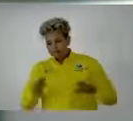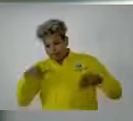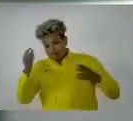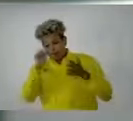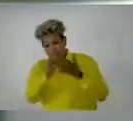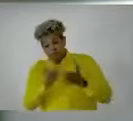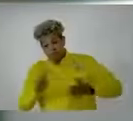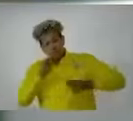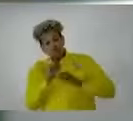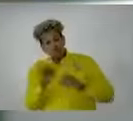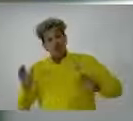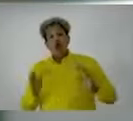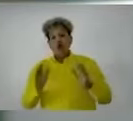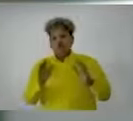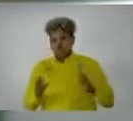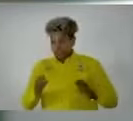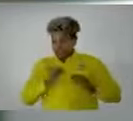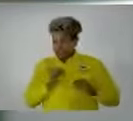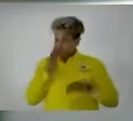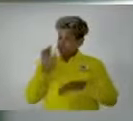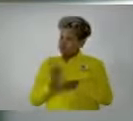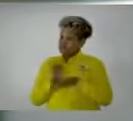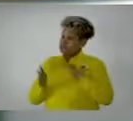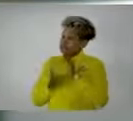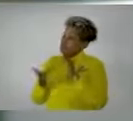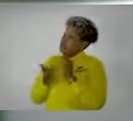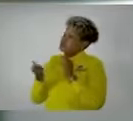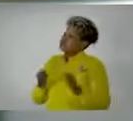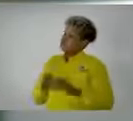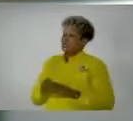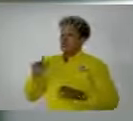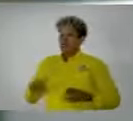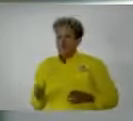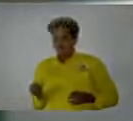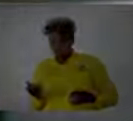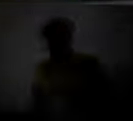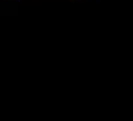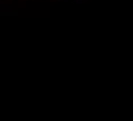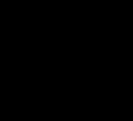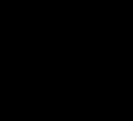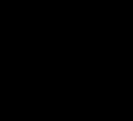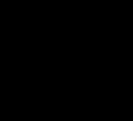encourage adoption of digital technologies in low-income households.